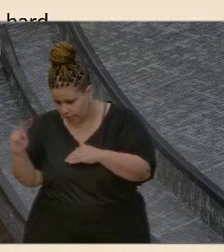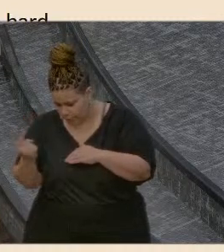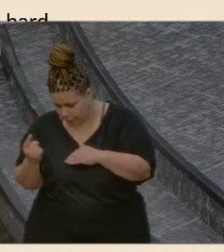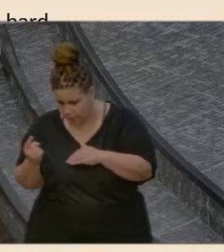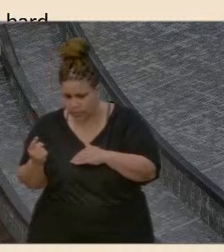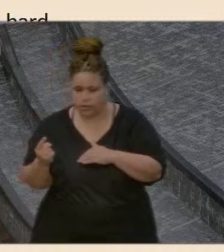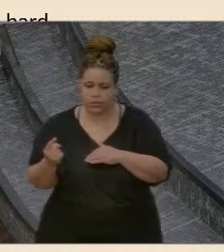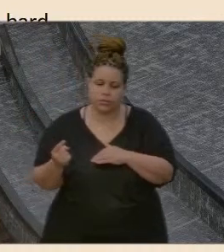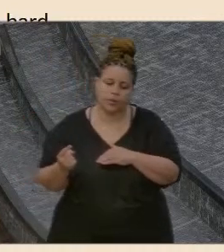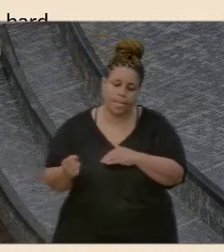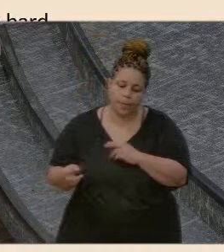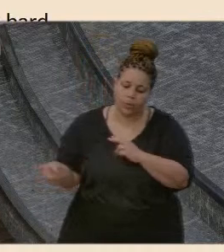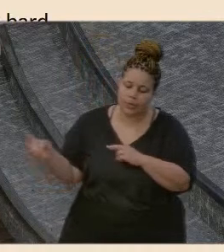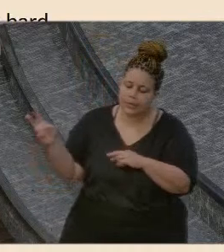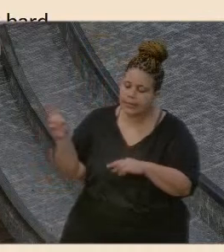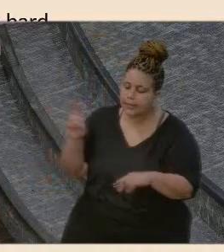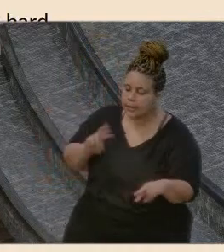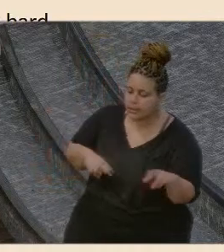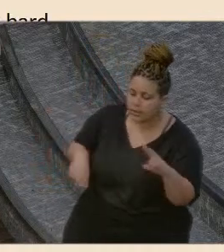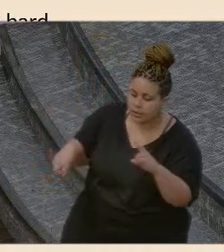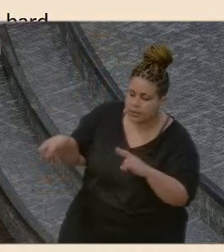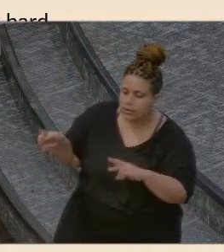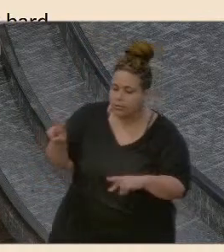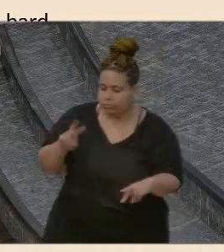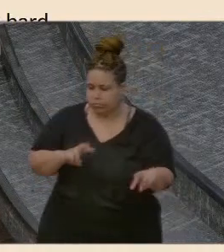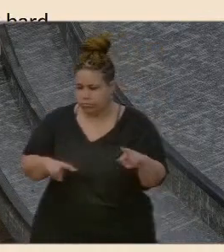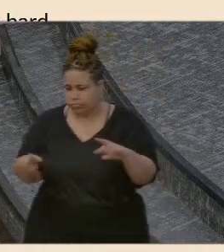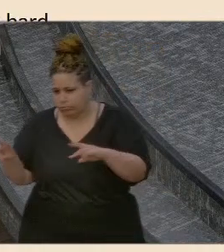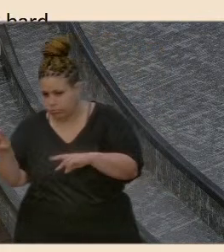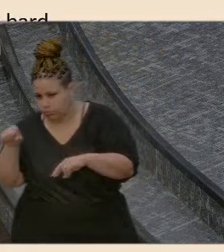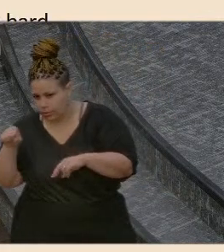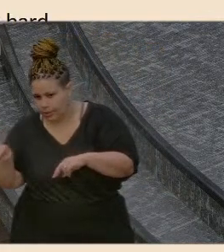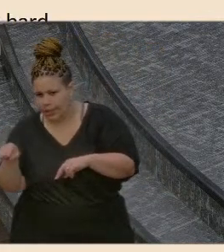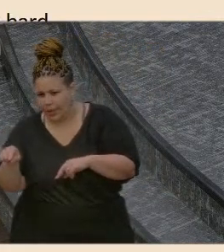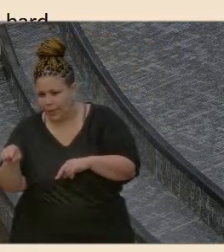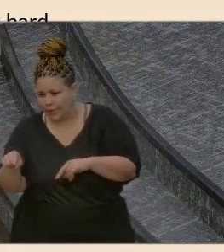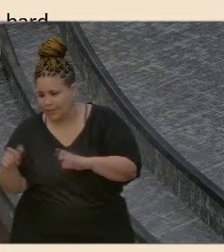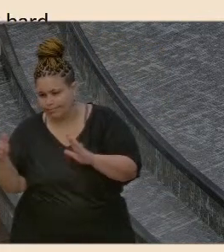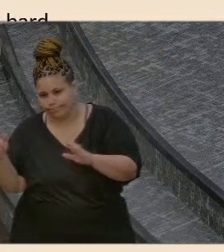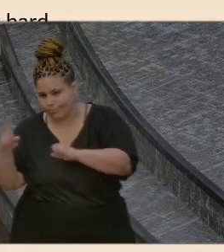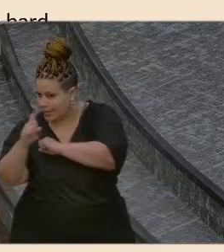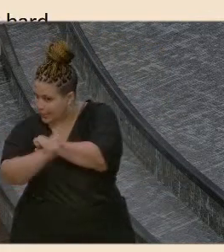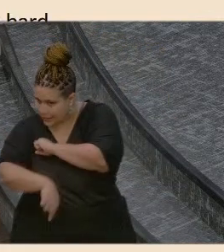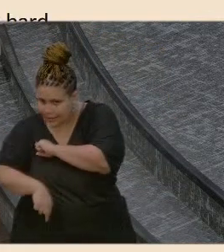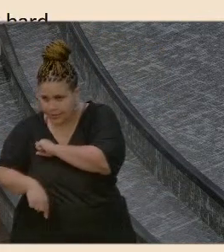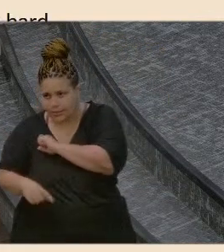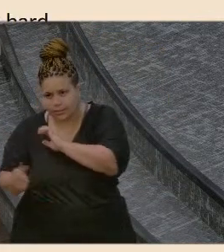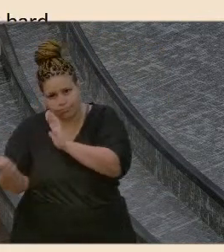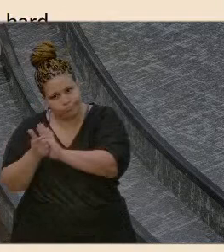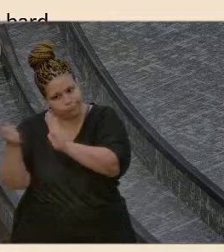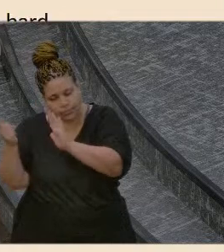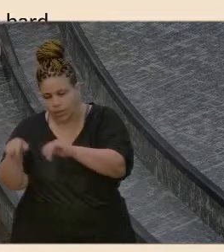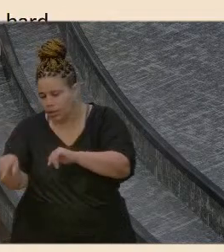Department of Education. That was the penalty for not adopting in another state.